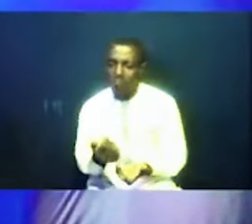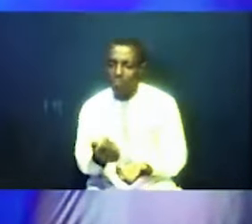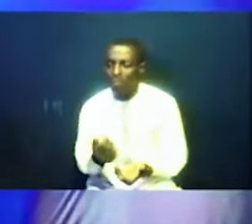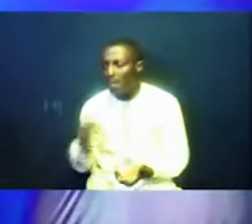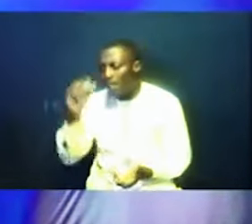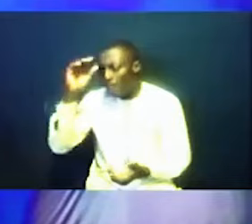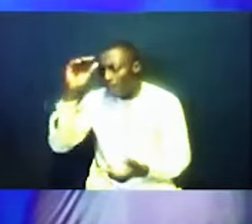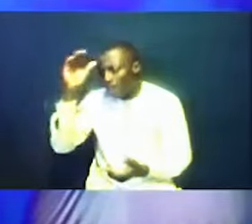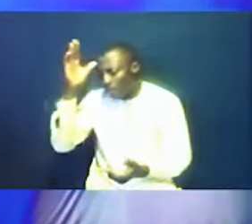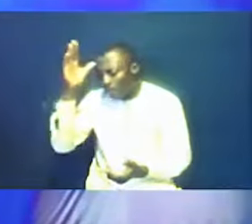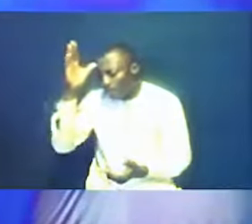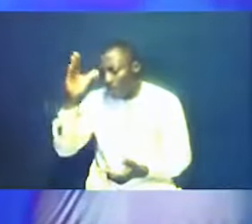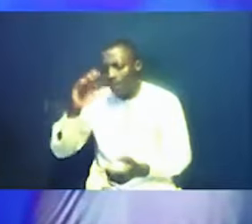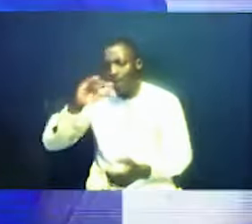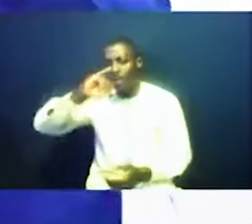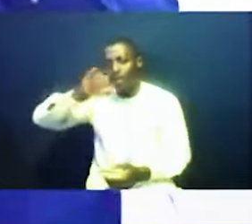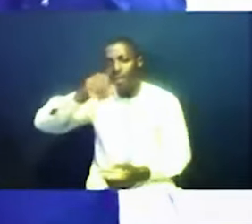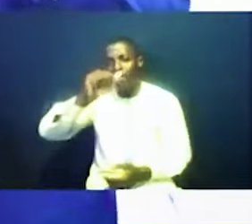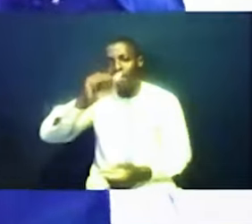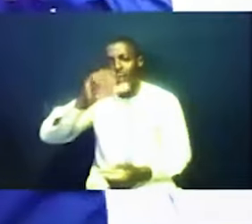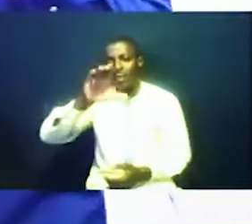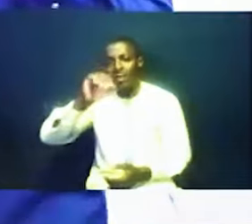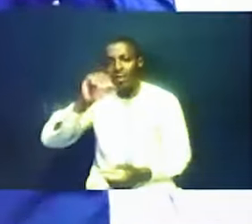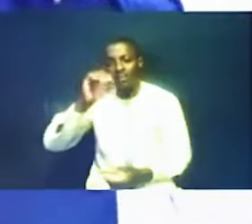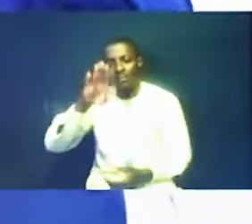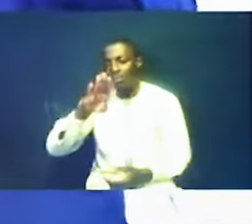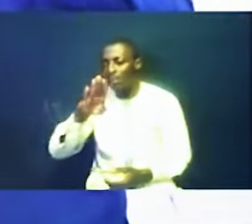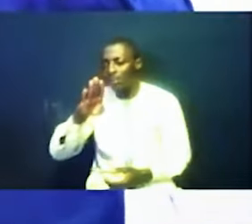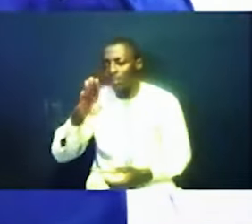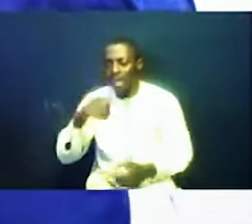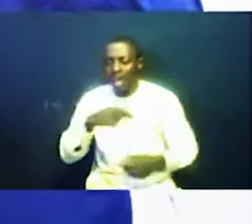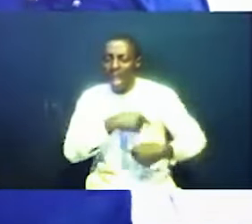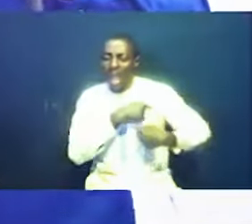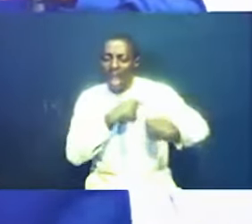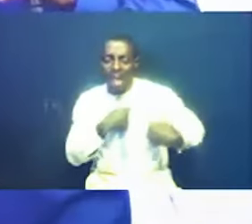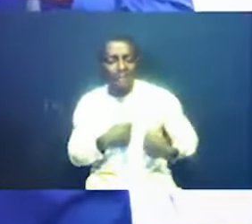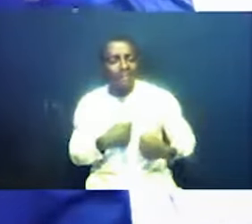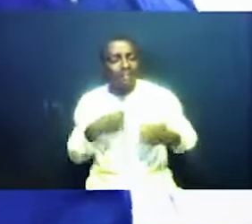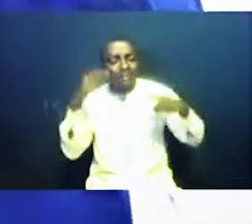for years. Very wicked guys.